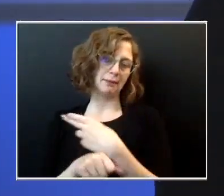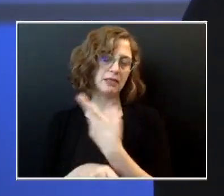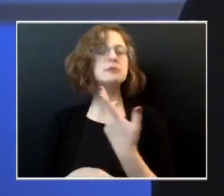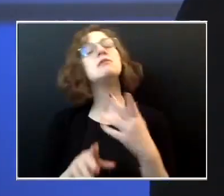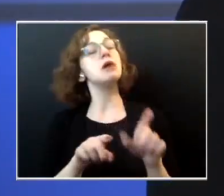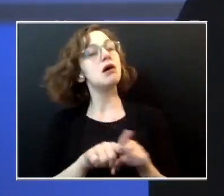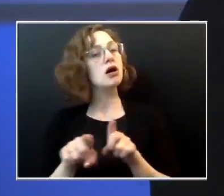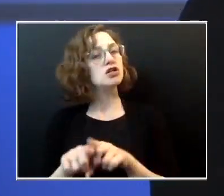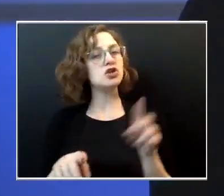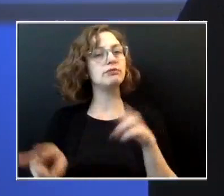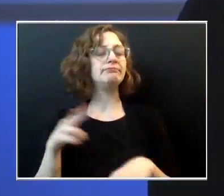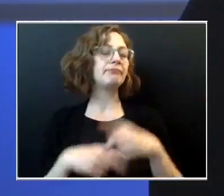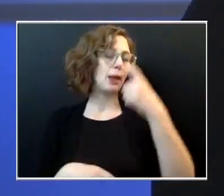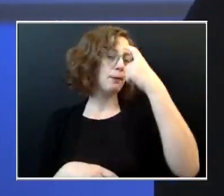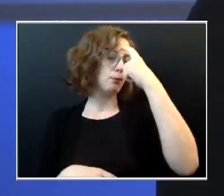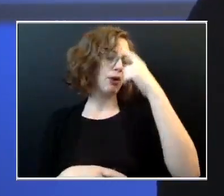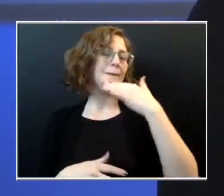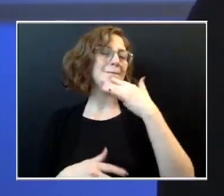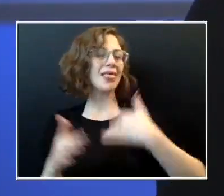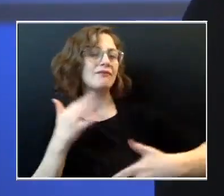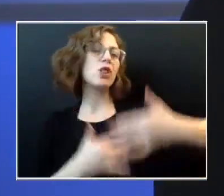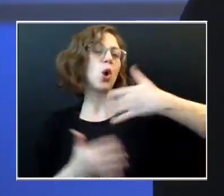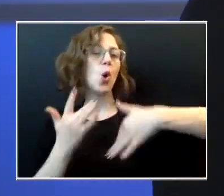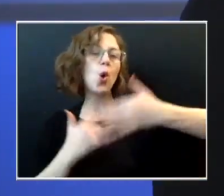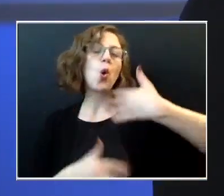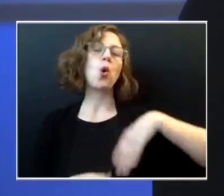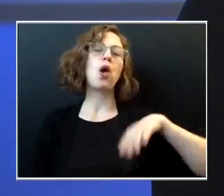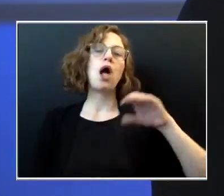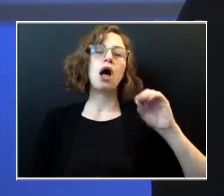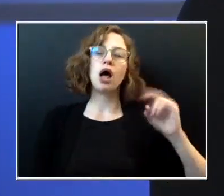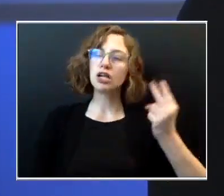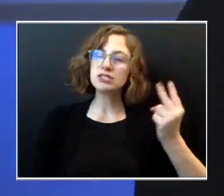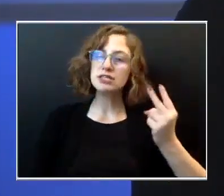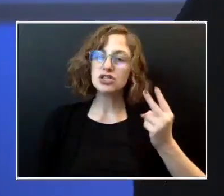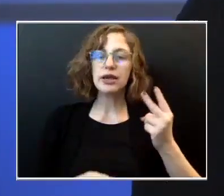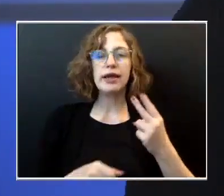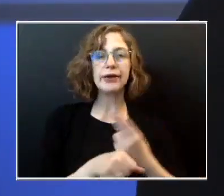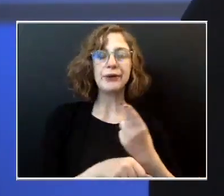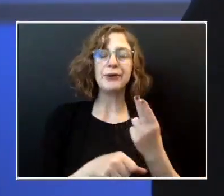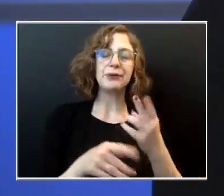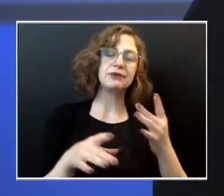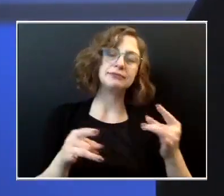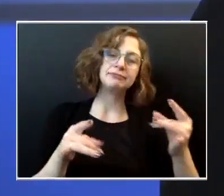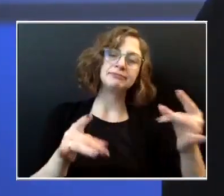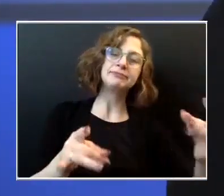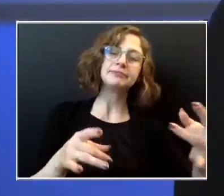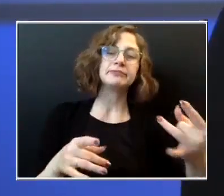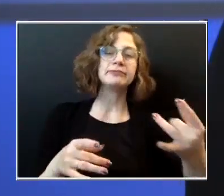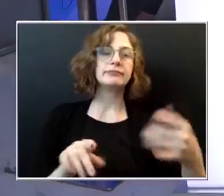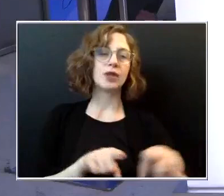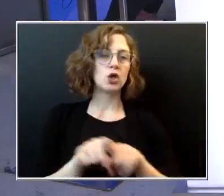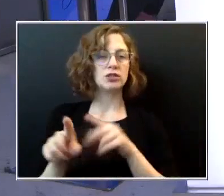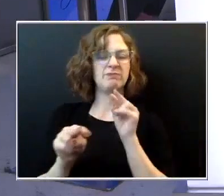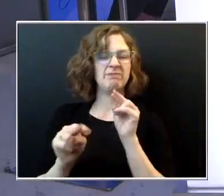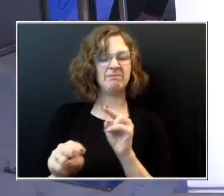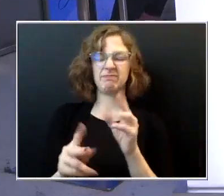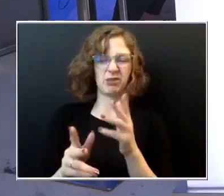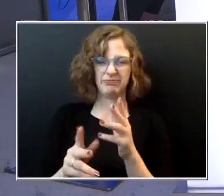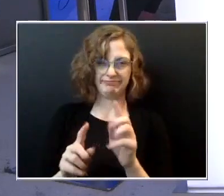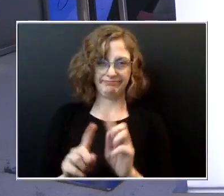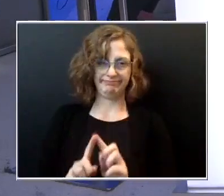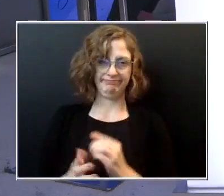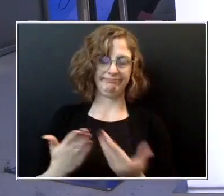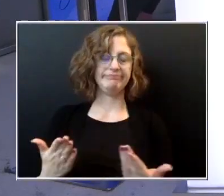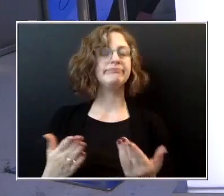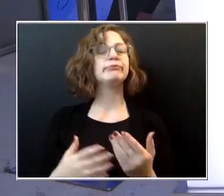at oxygen uptake efficiency in the brain, and just monitoring, some of those aspects. And this is all before and